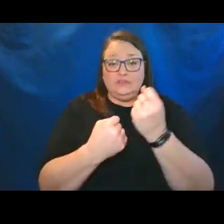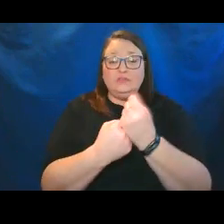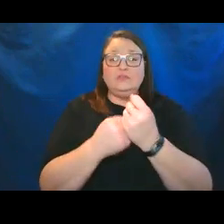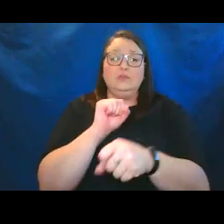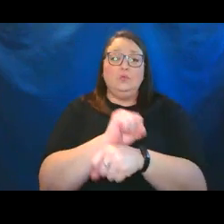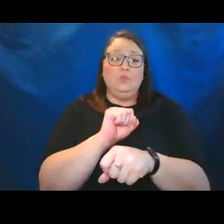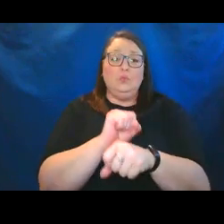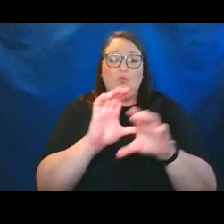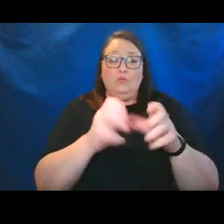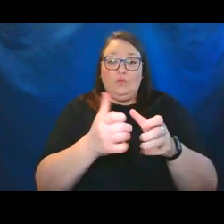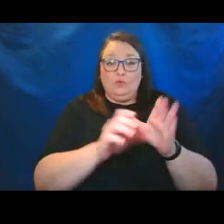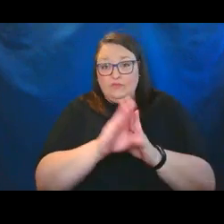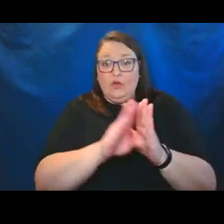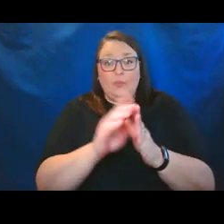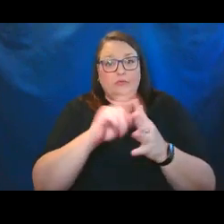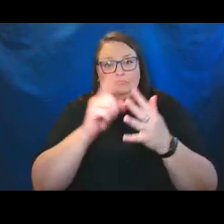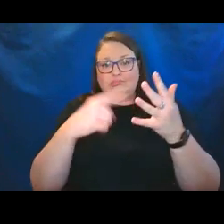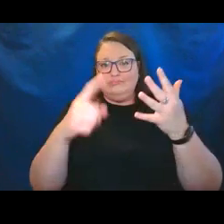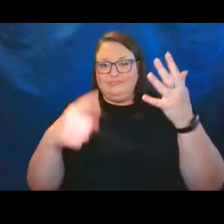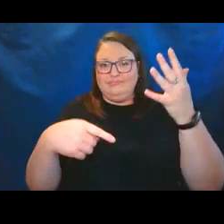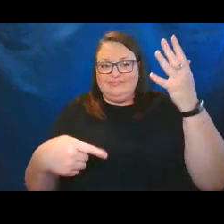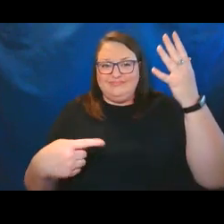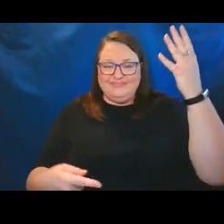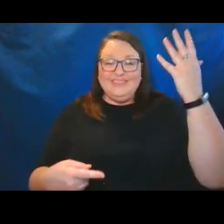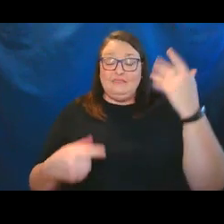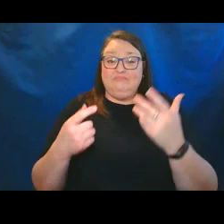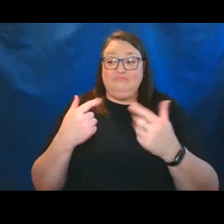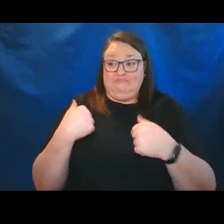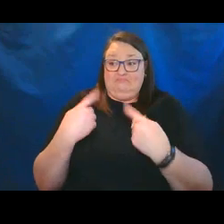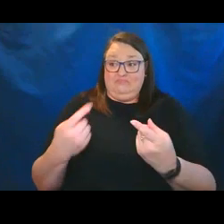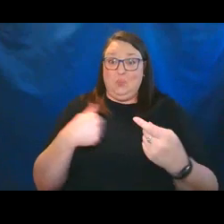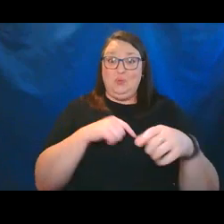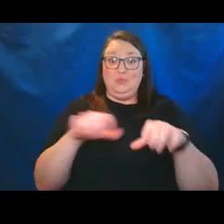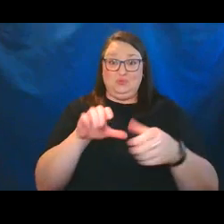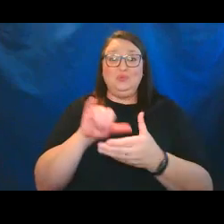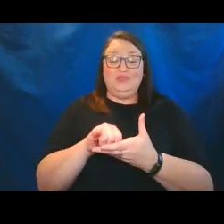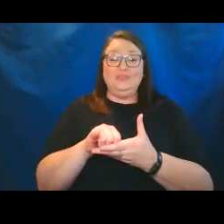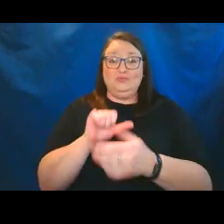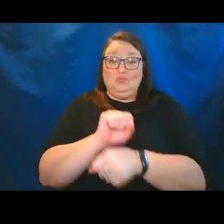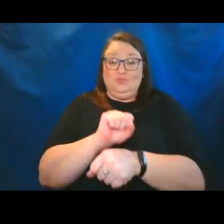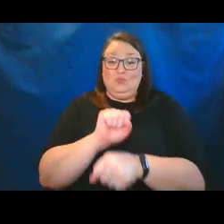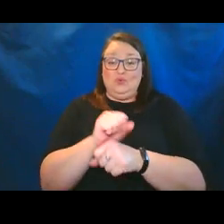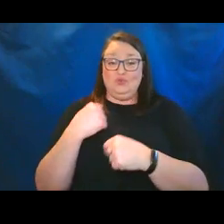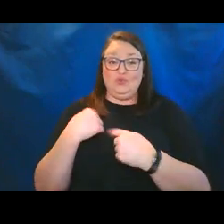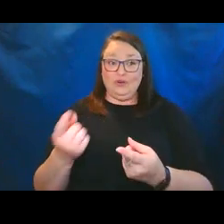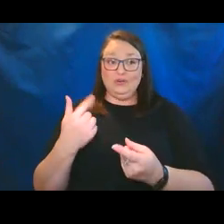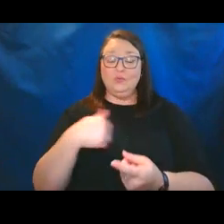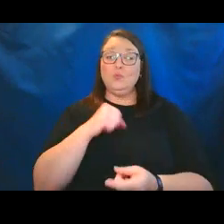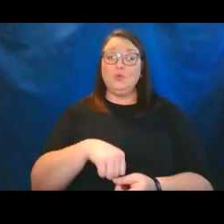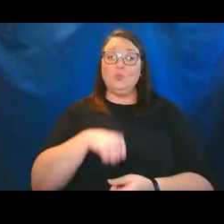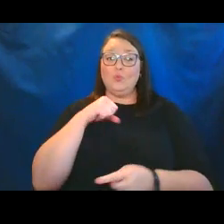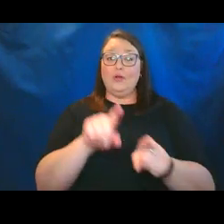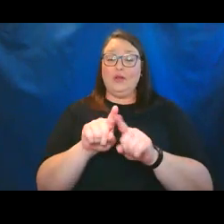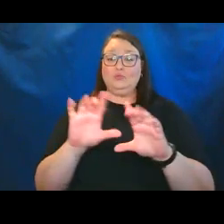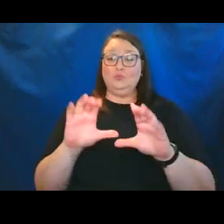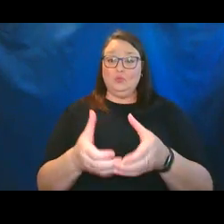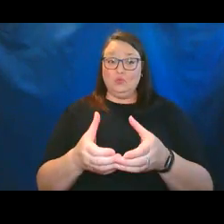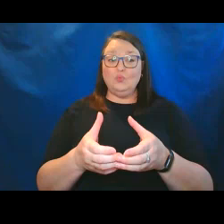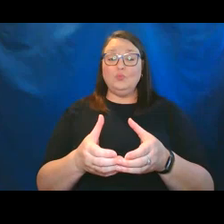goes on. So this is what NOAA has been doing. And we're proud as a group to be